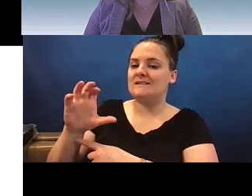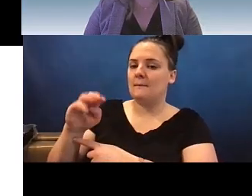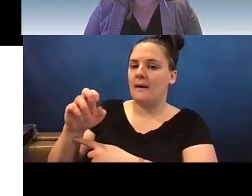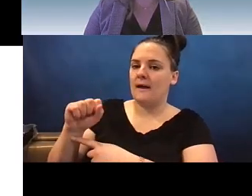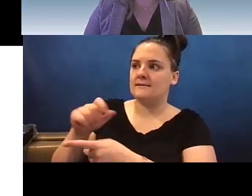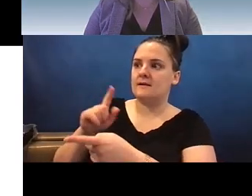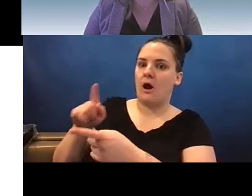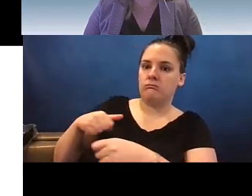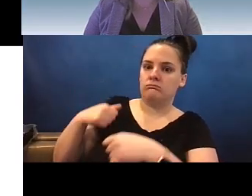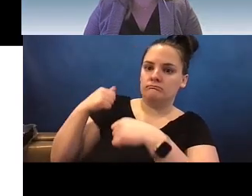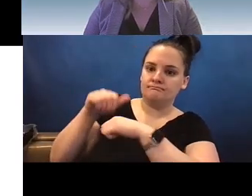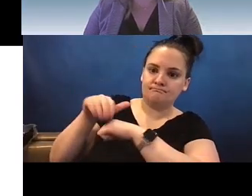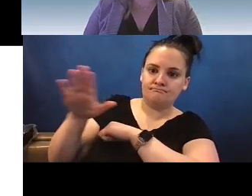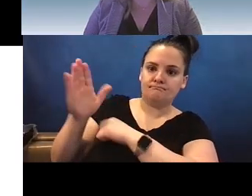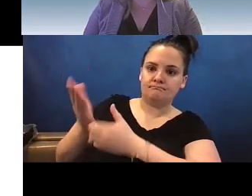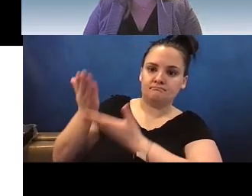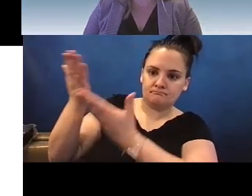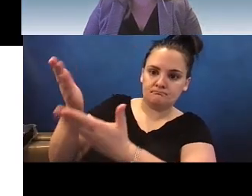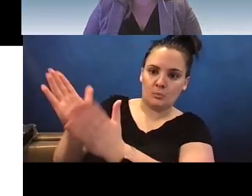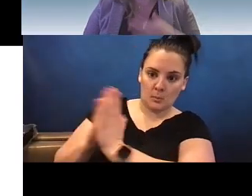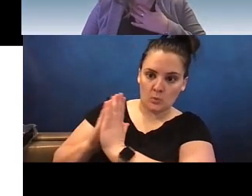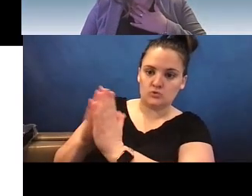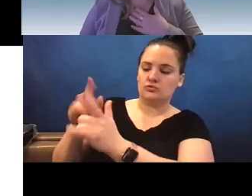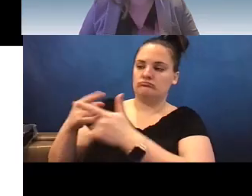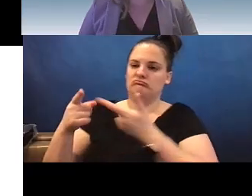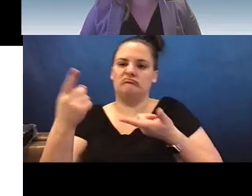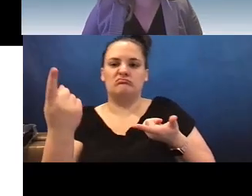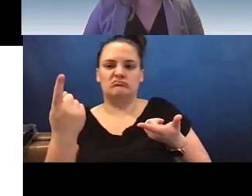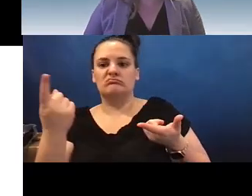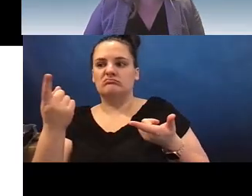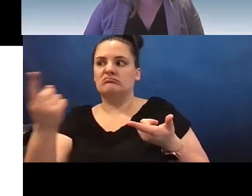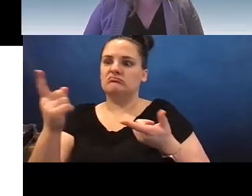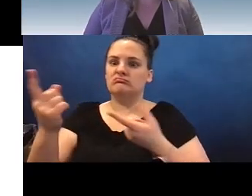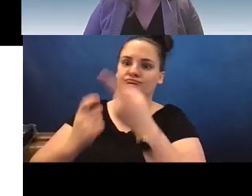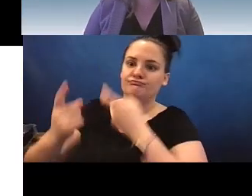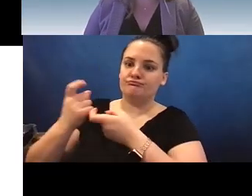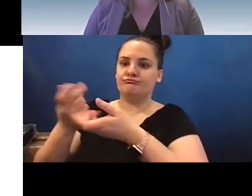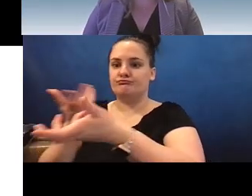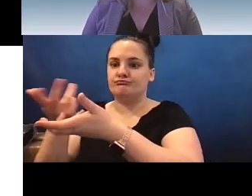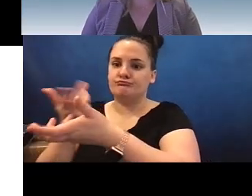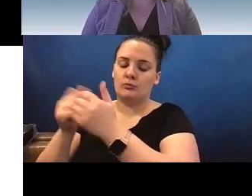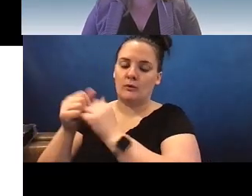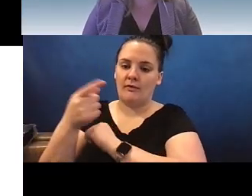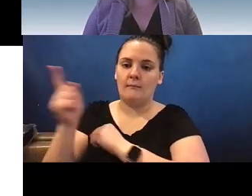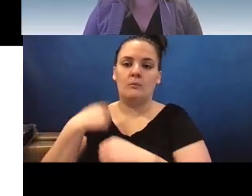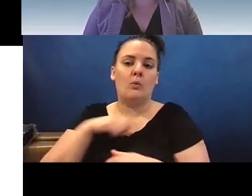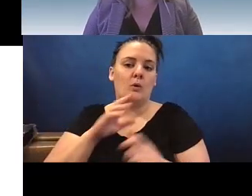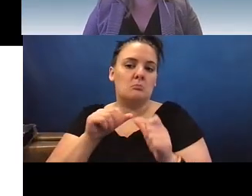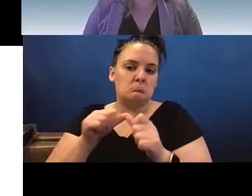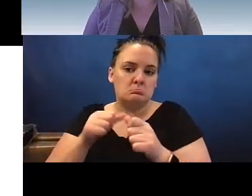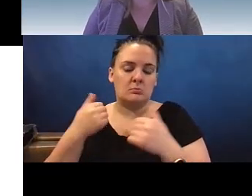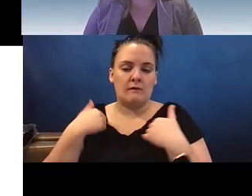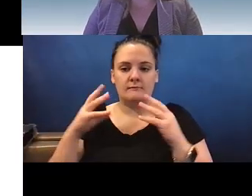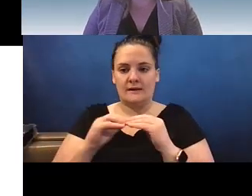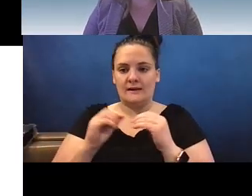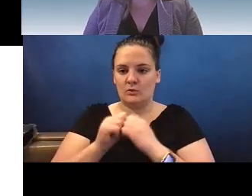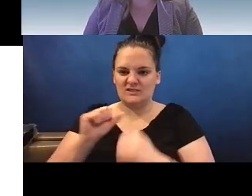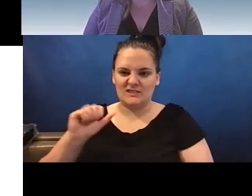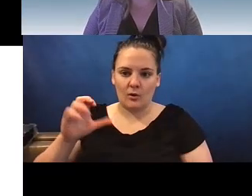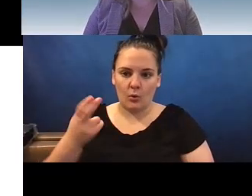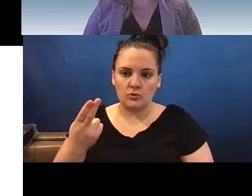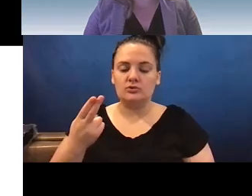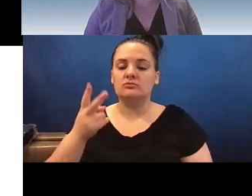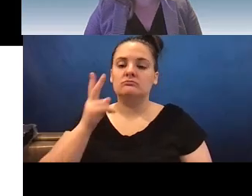may have regarding the state-directed payment proposal. Excuse me. We will continue to meet with stakeholders and explore